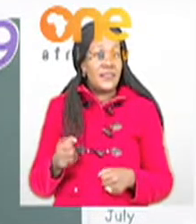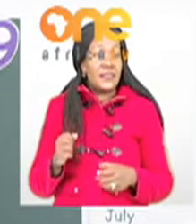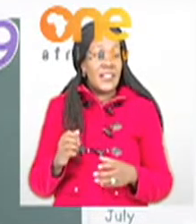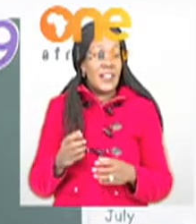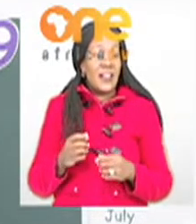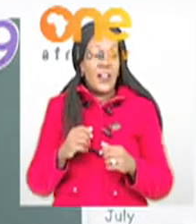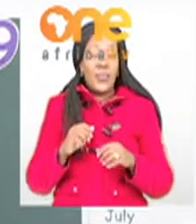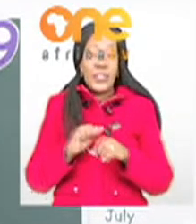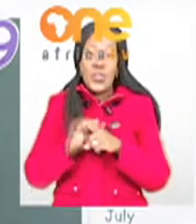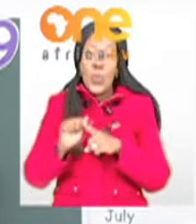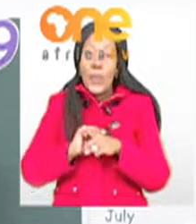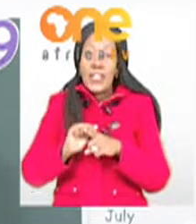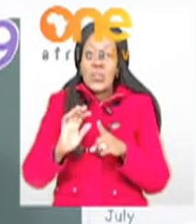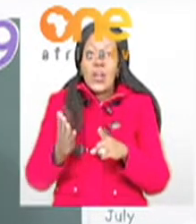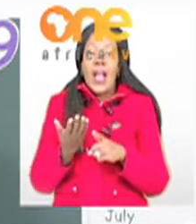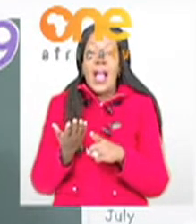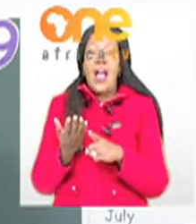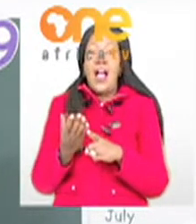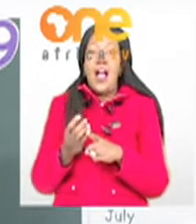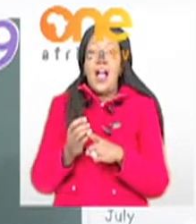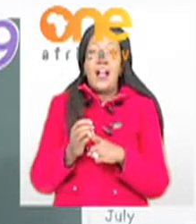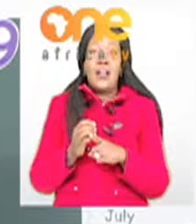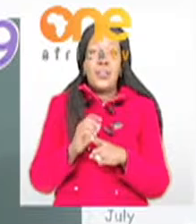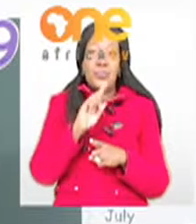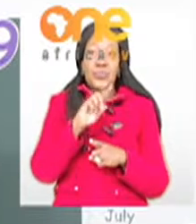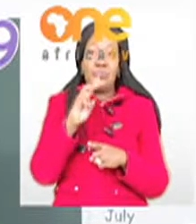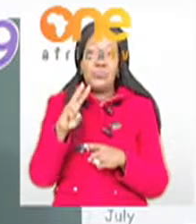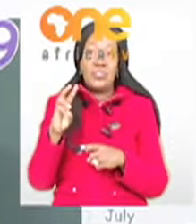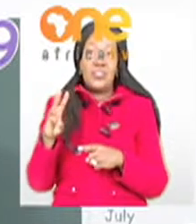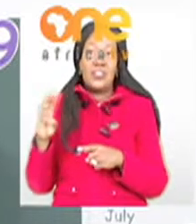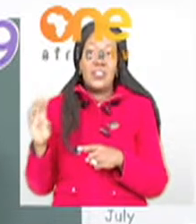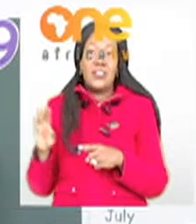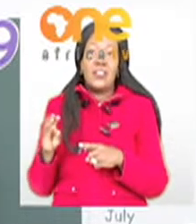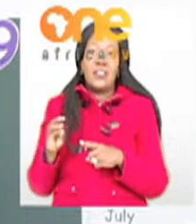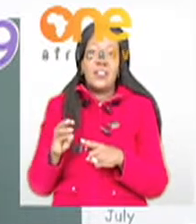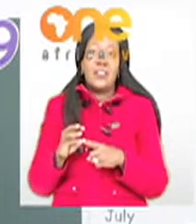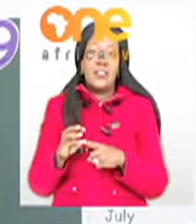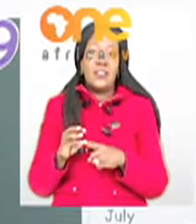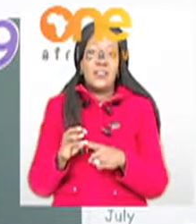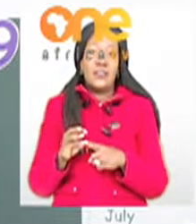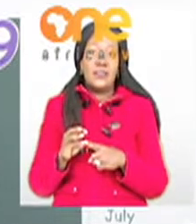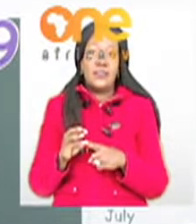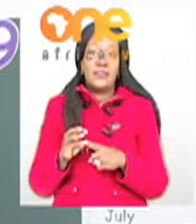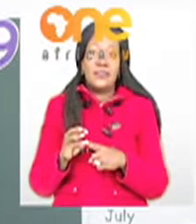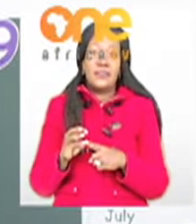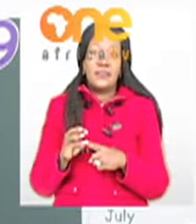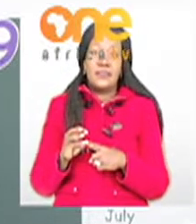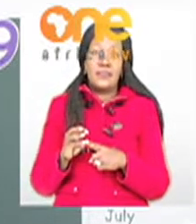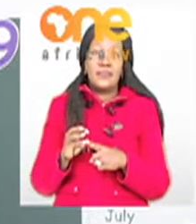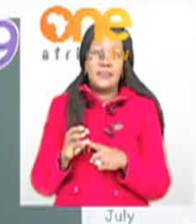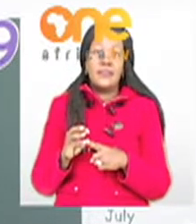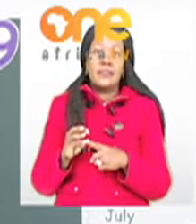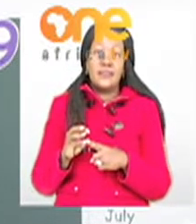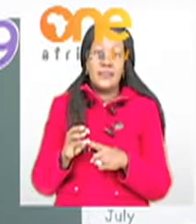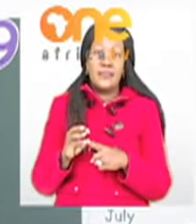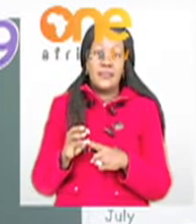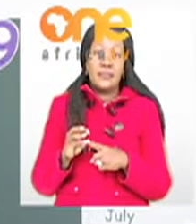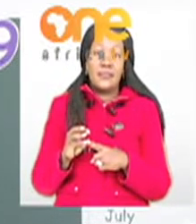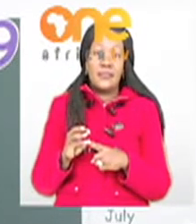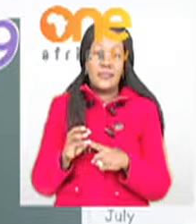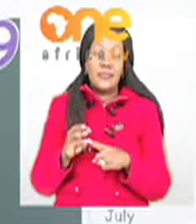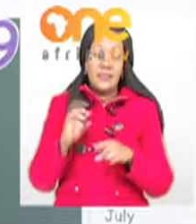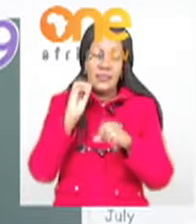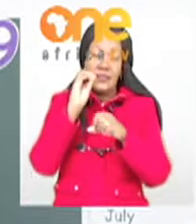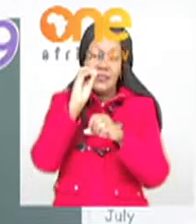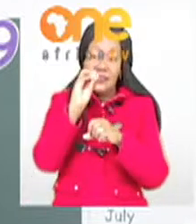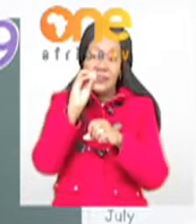7. I will be picking up the magnets from my table and placing them